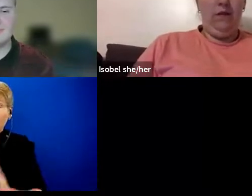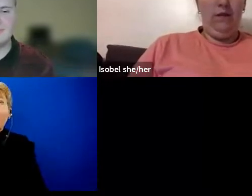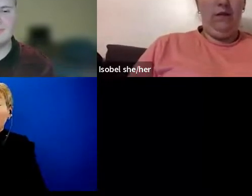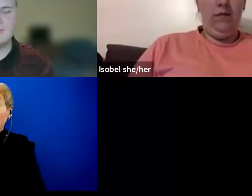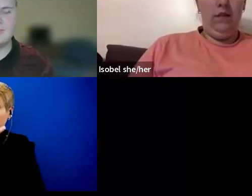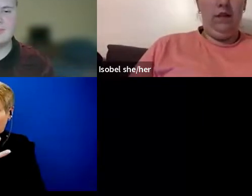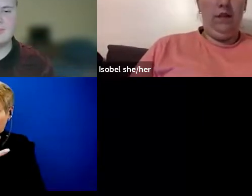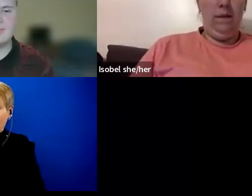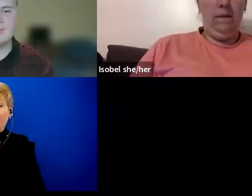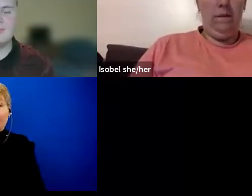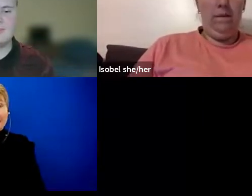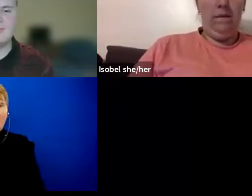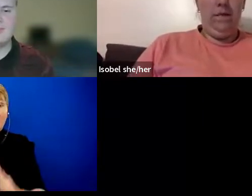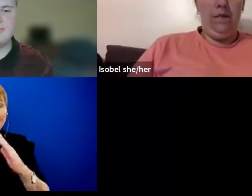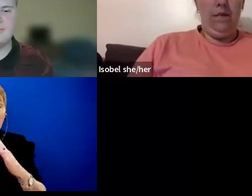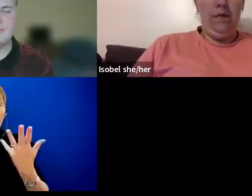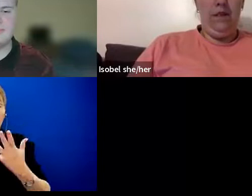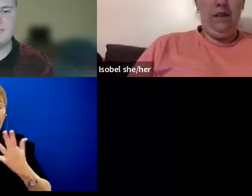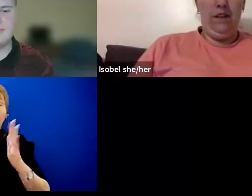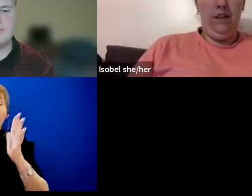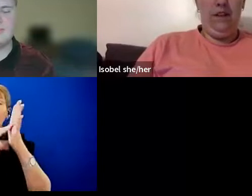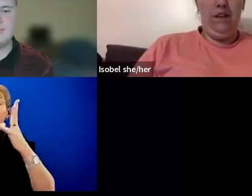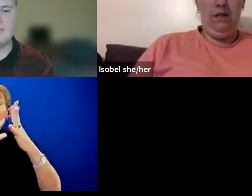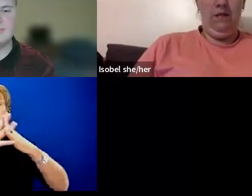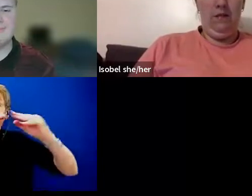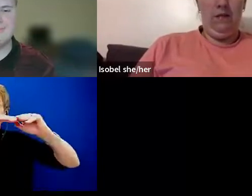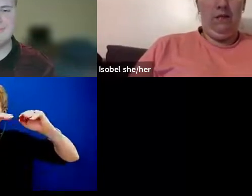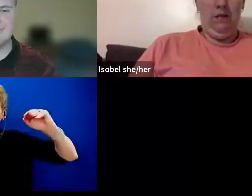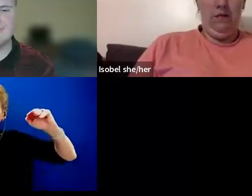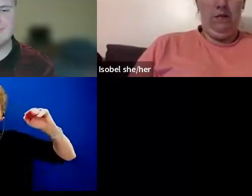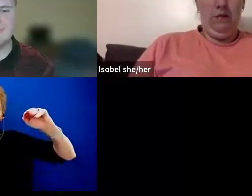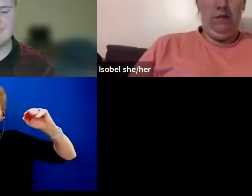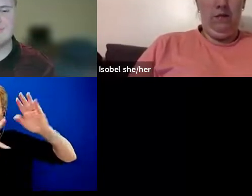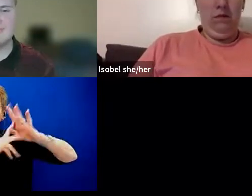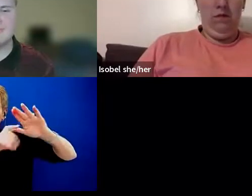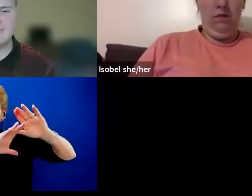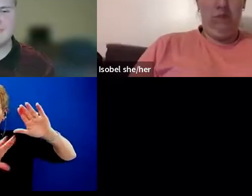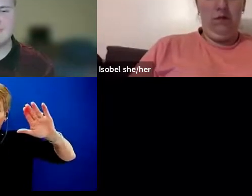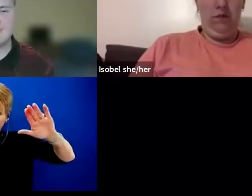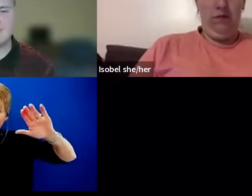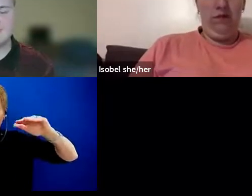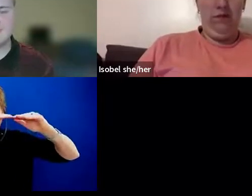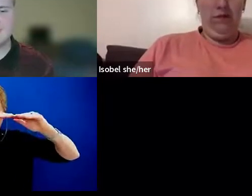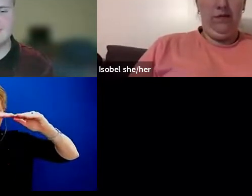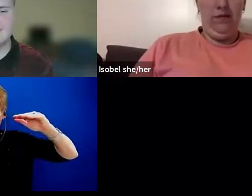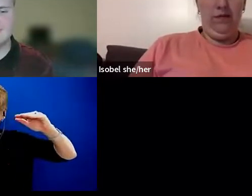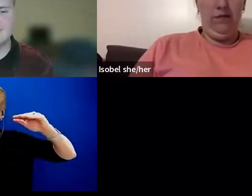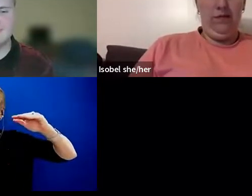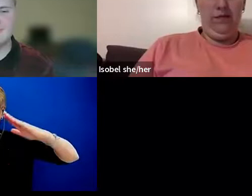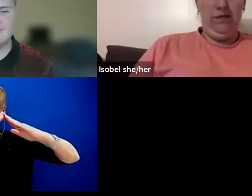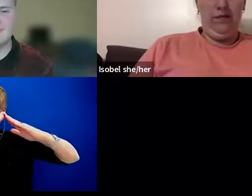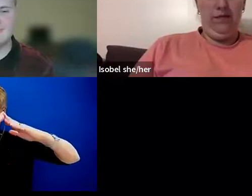town on the border of Victoria and New South Wales. It was very hot, and I was at kindergarten with my brother, and I remember